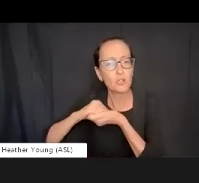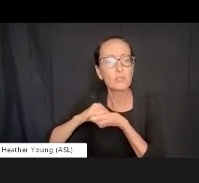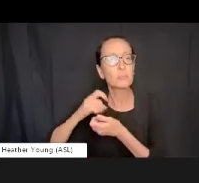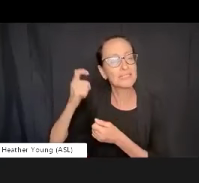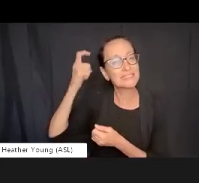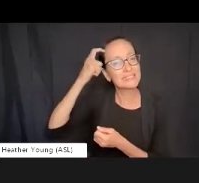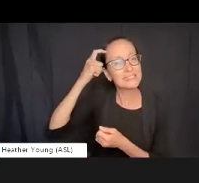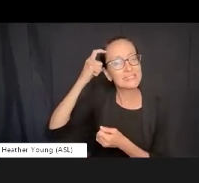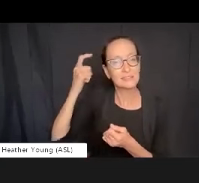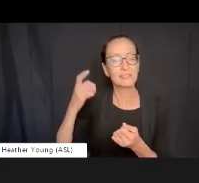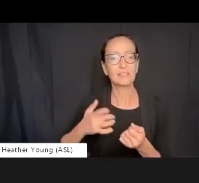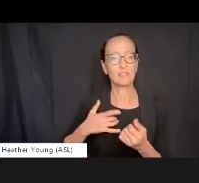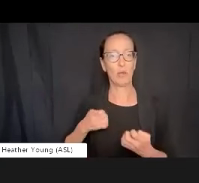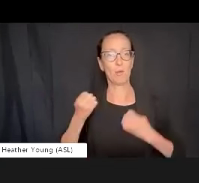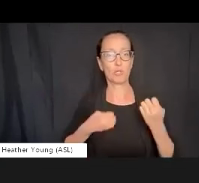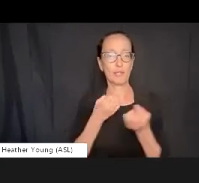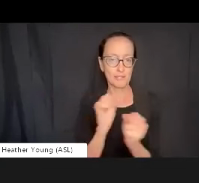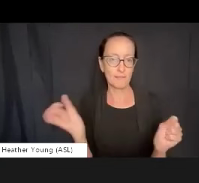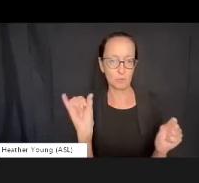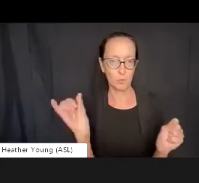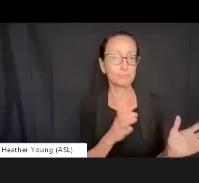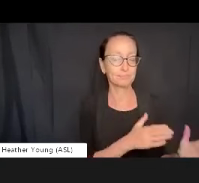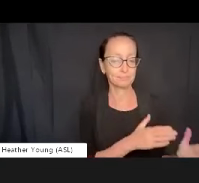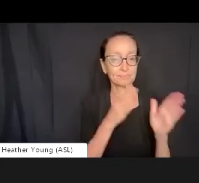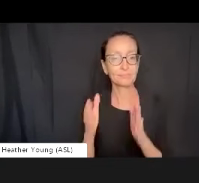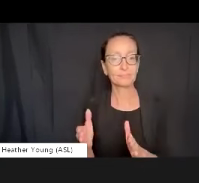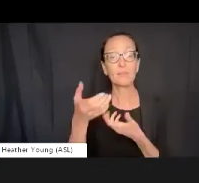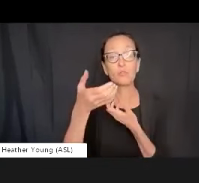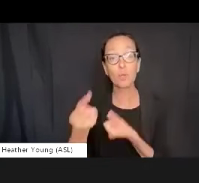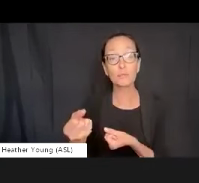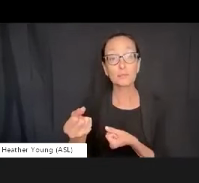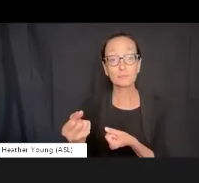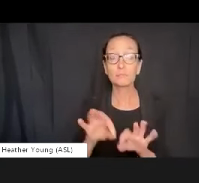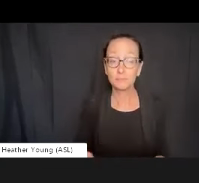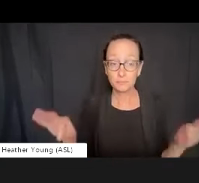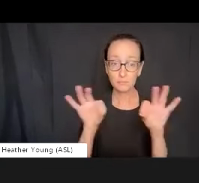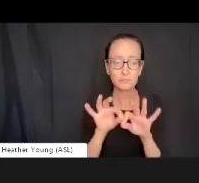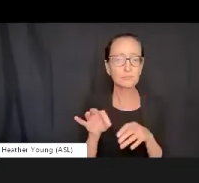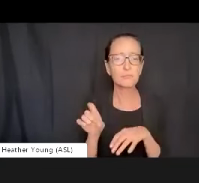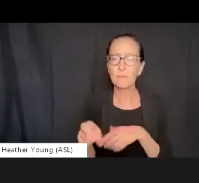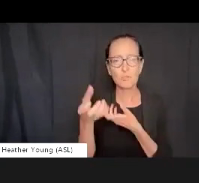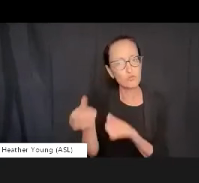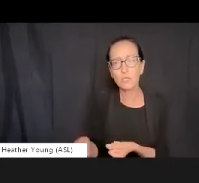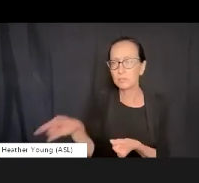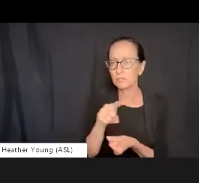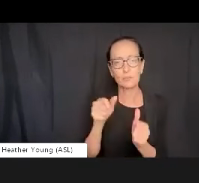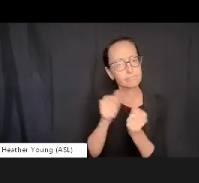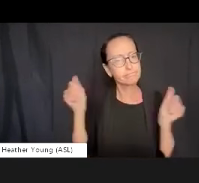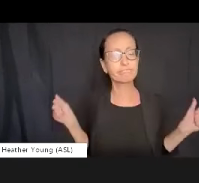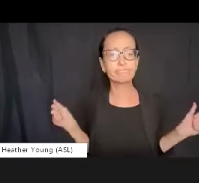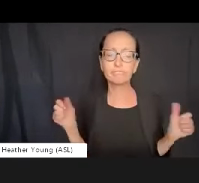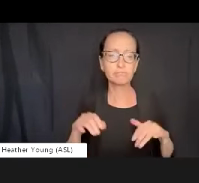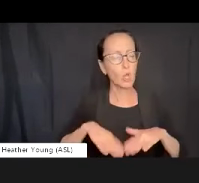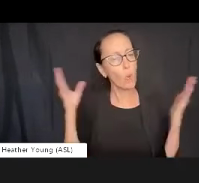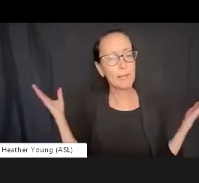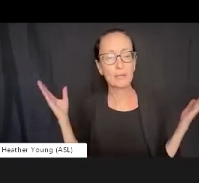psychological safety as well. Trust is an important concept. So trustworthy and transparency. We need to build trust